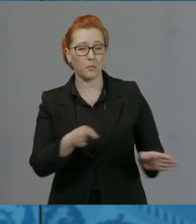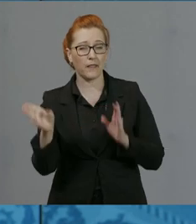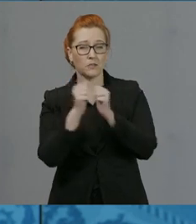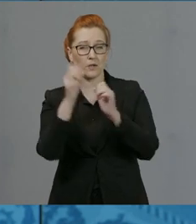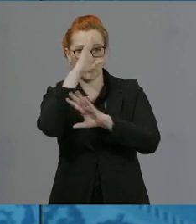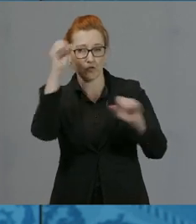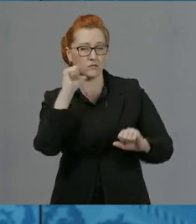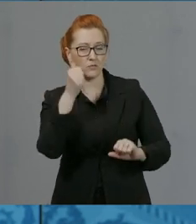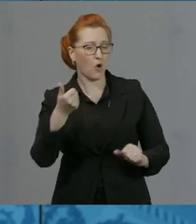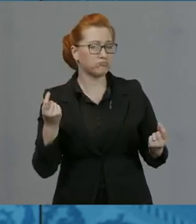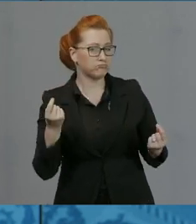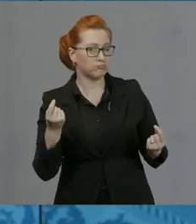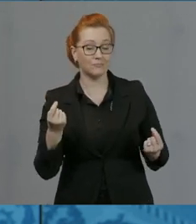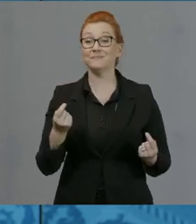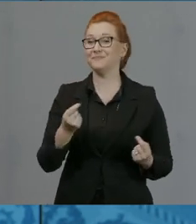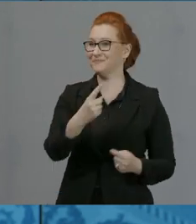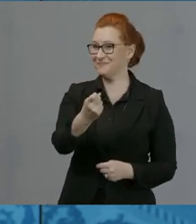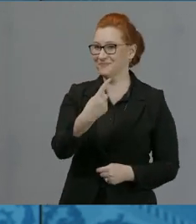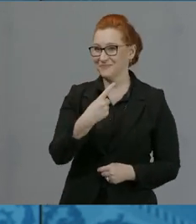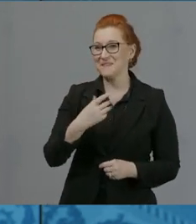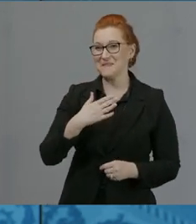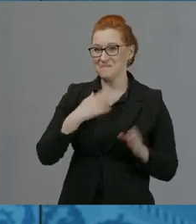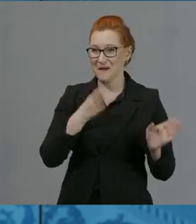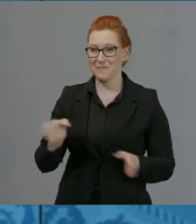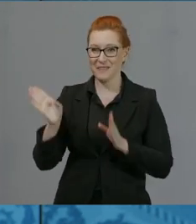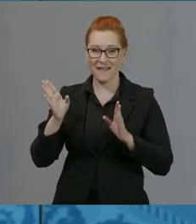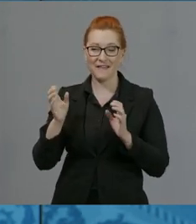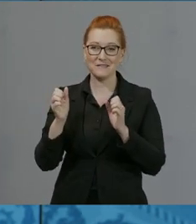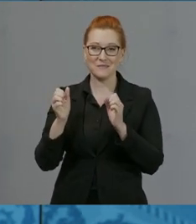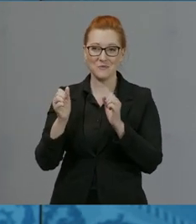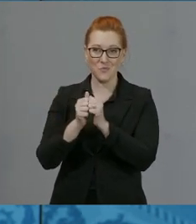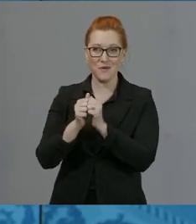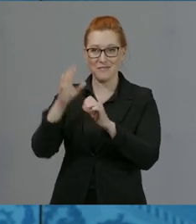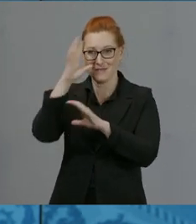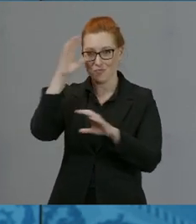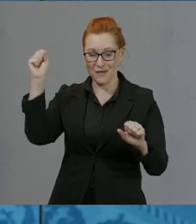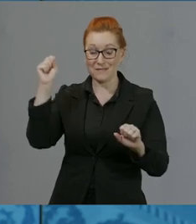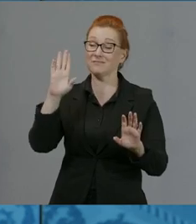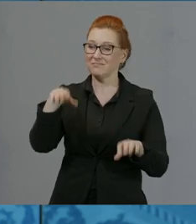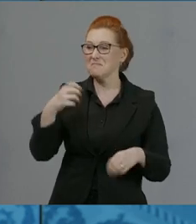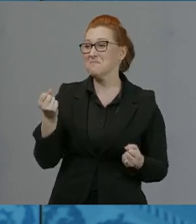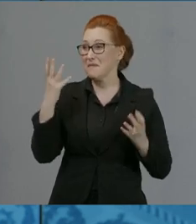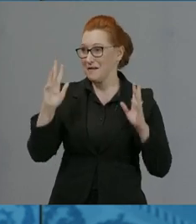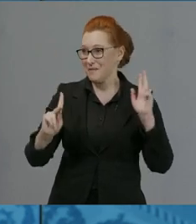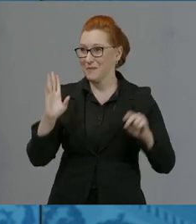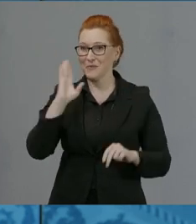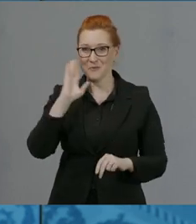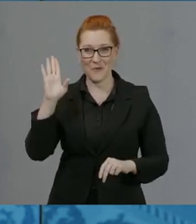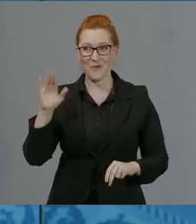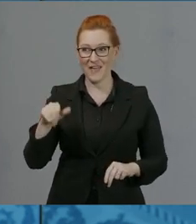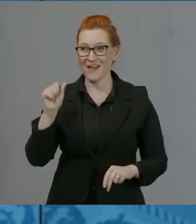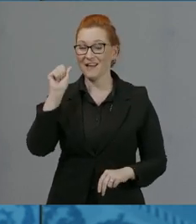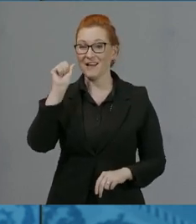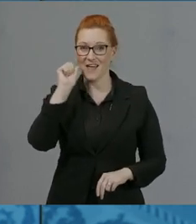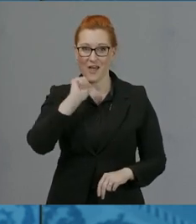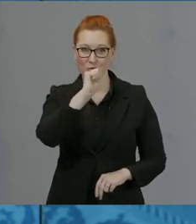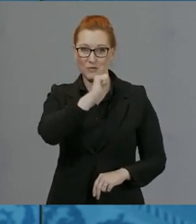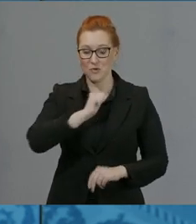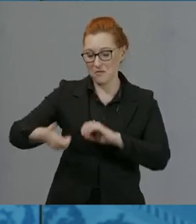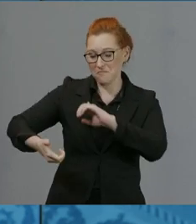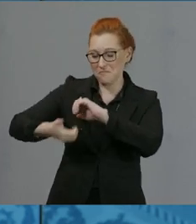So the question is, what are my plans with President Trump? Many people know that Arizona is working with